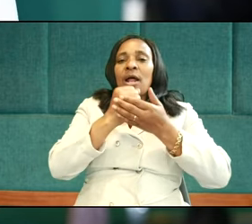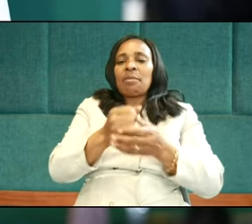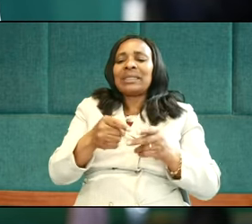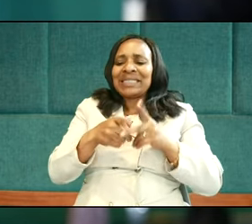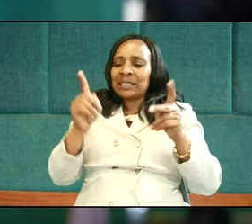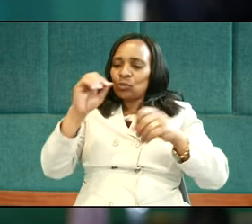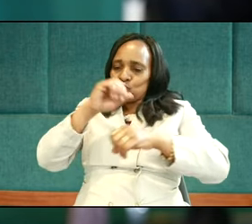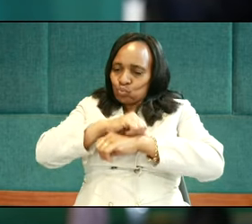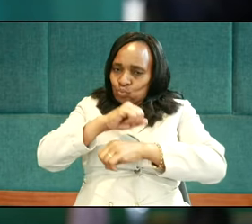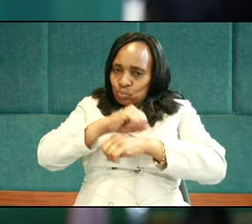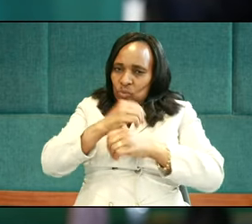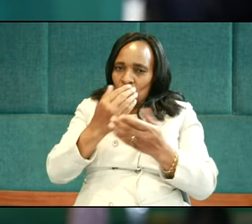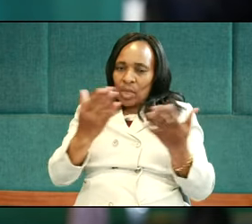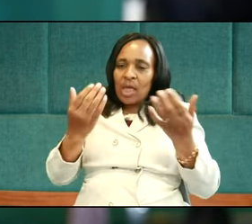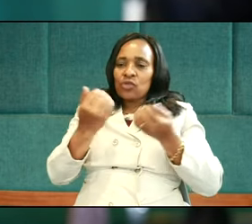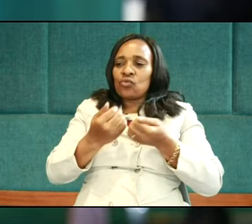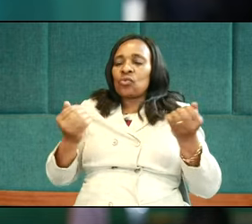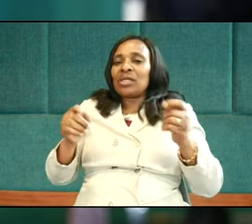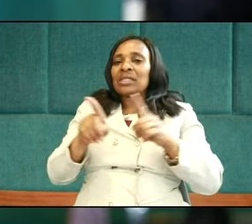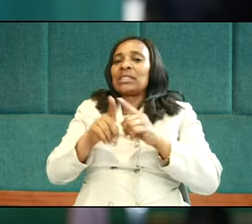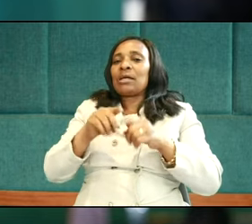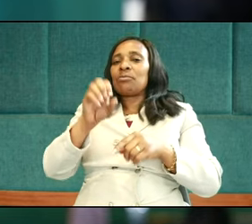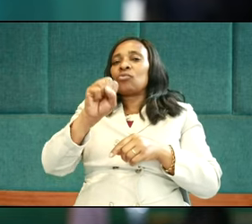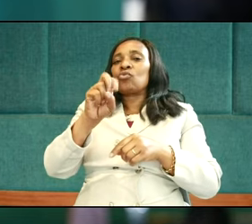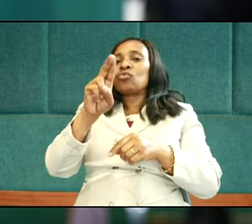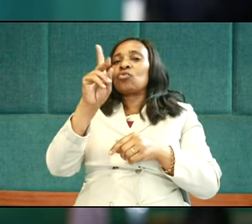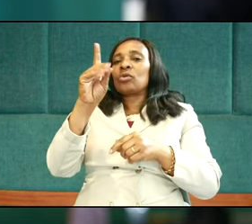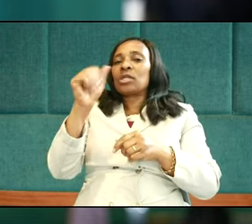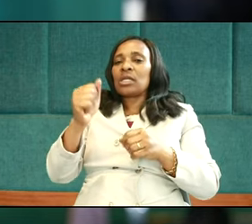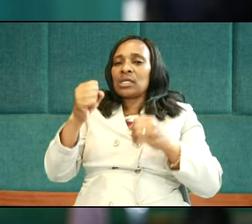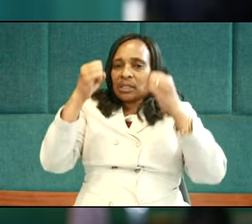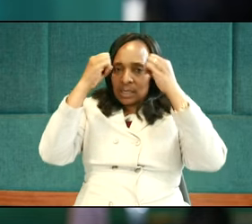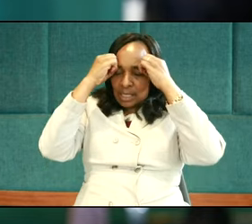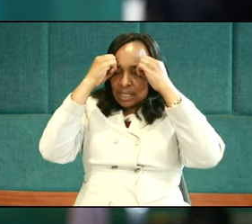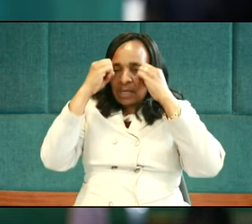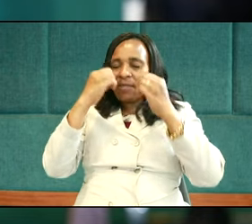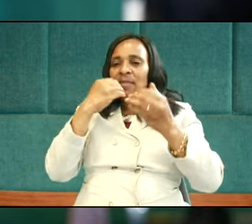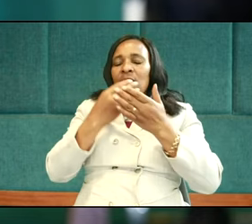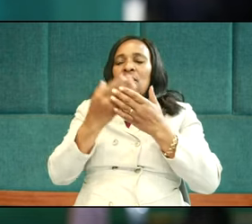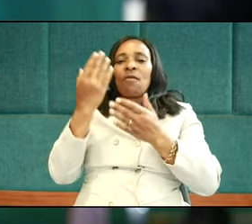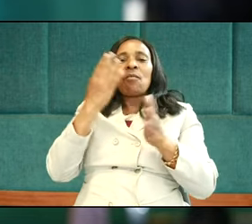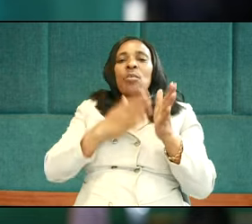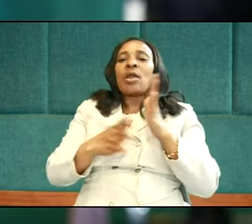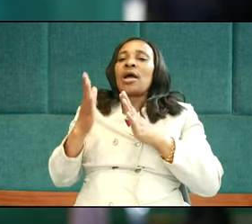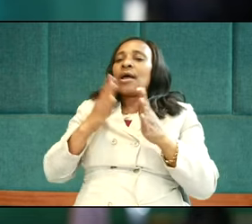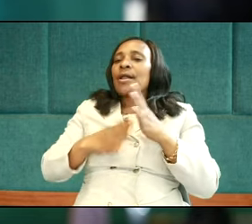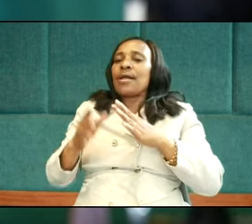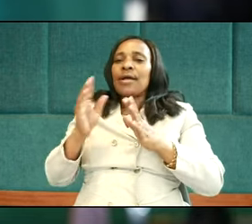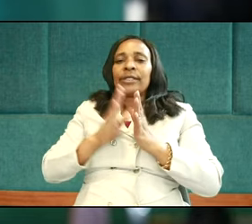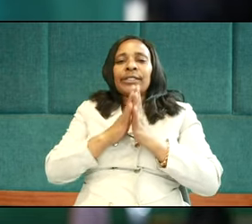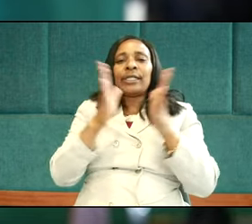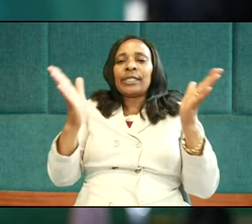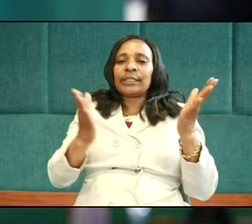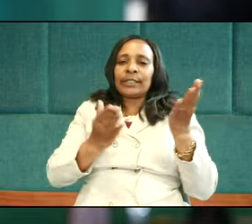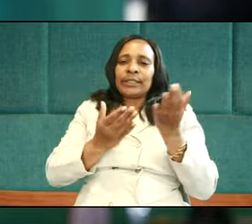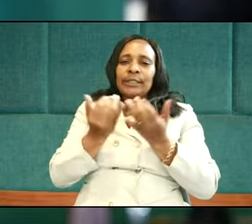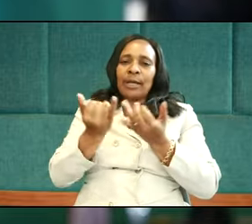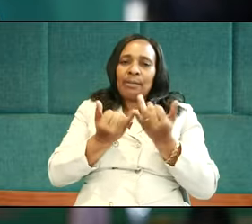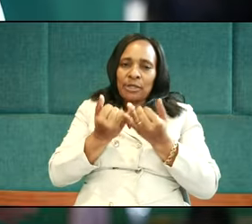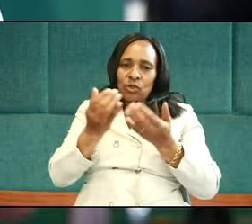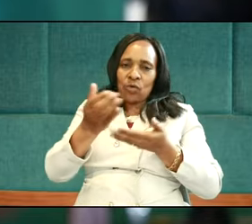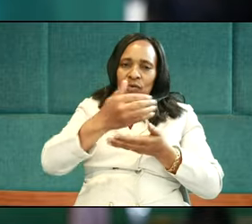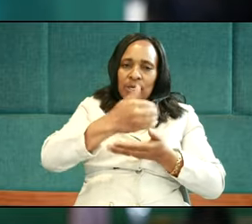a school where children like Sudip can study in Nepal. Thank you for planning a very generous 13th Sabbath offering.